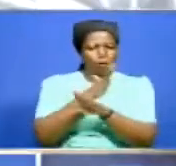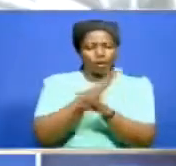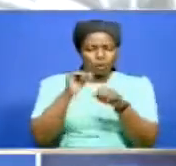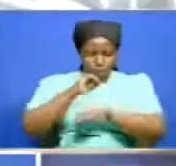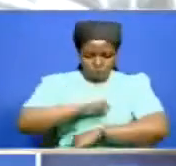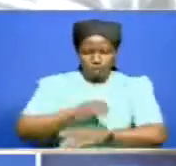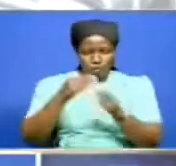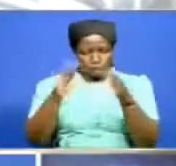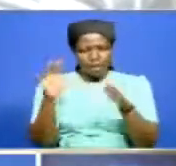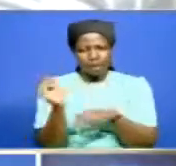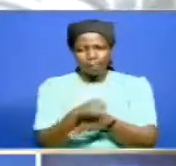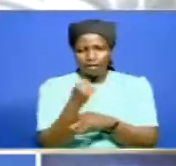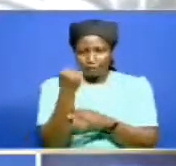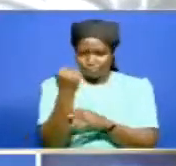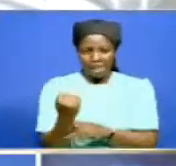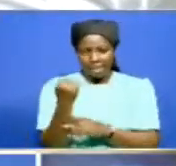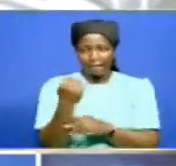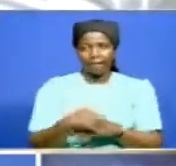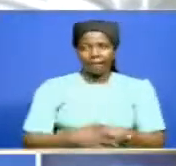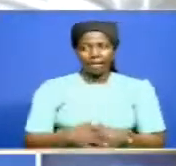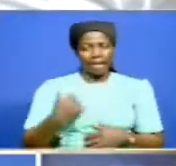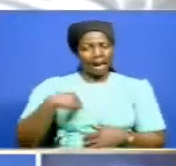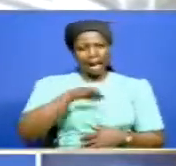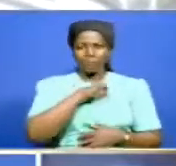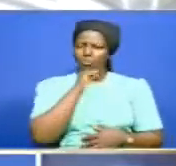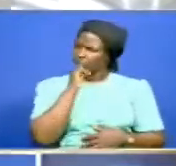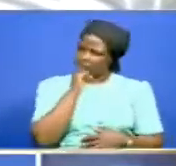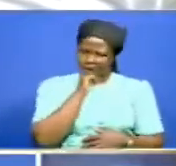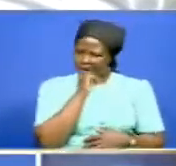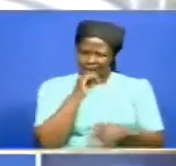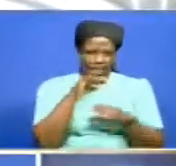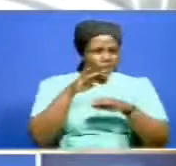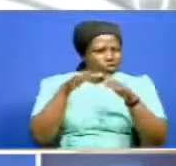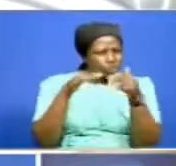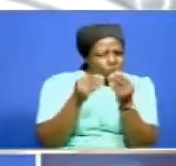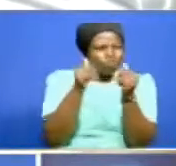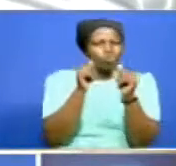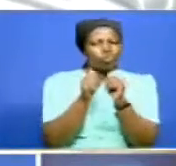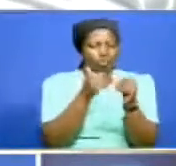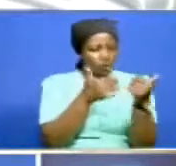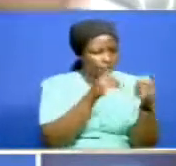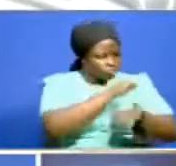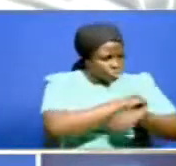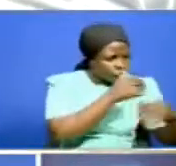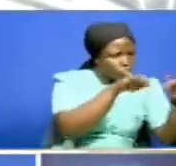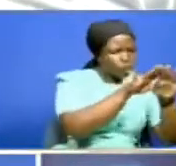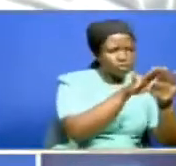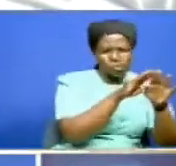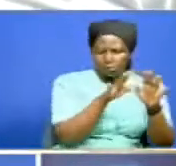May. We are now perturbed. What is the solution for this? Do we close those schools? Do